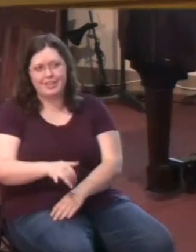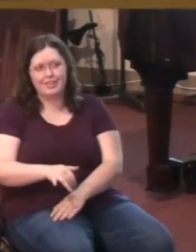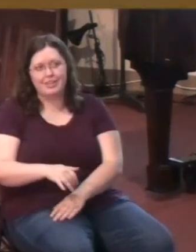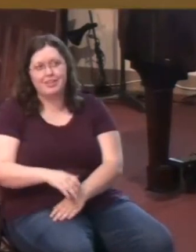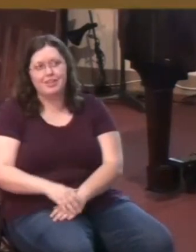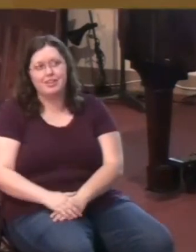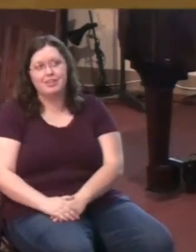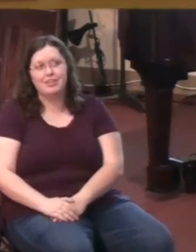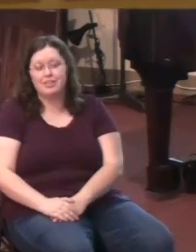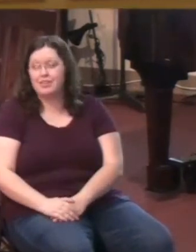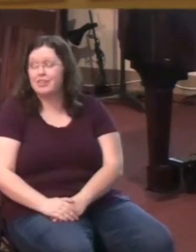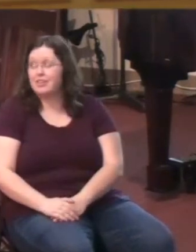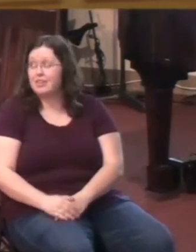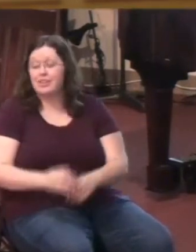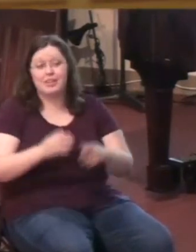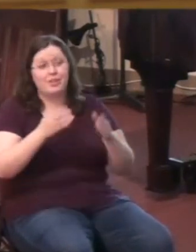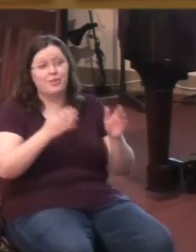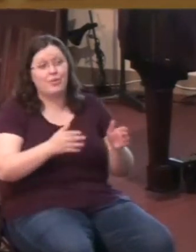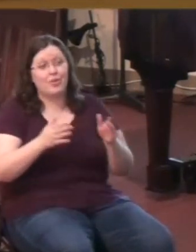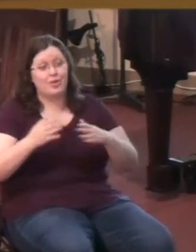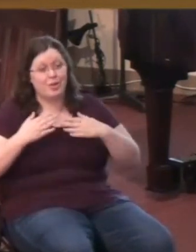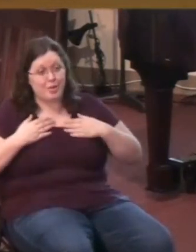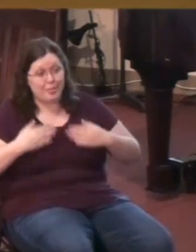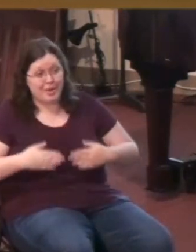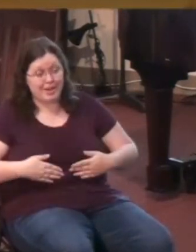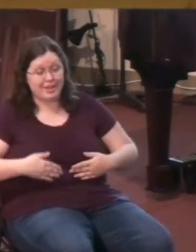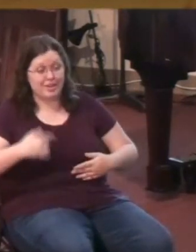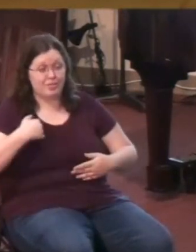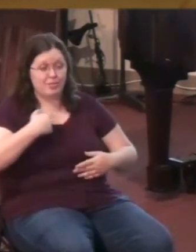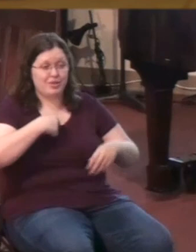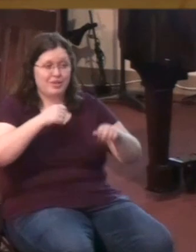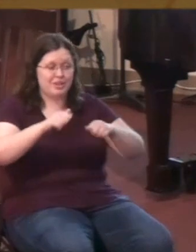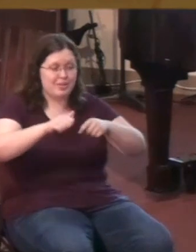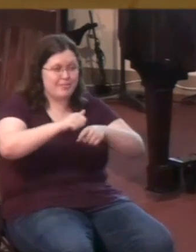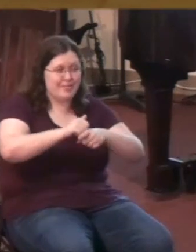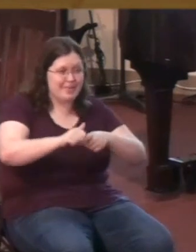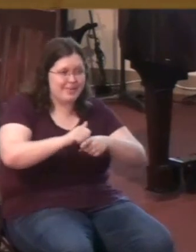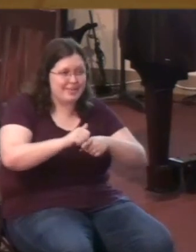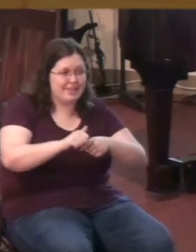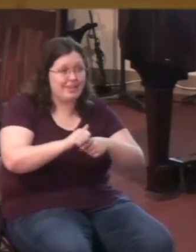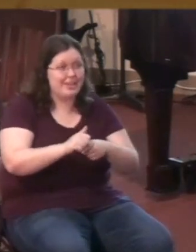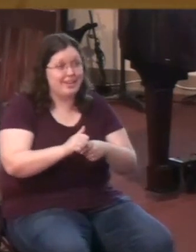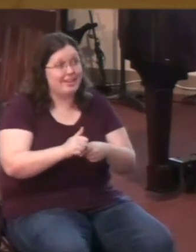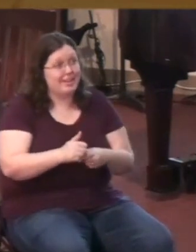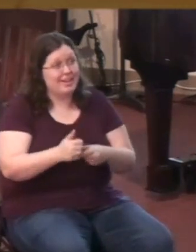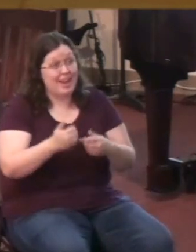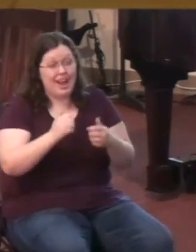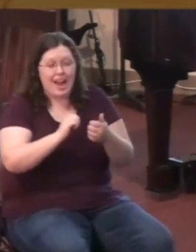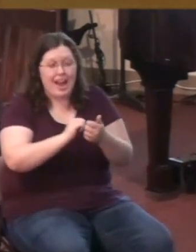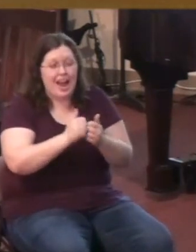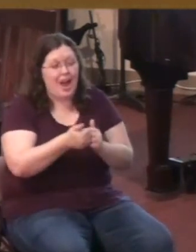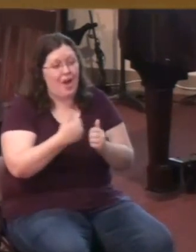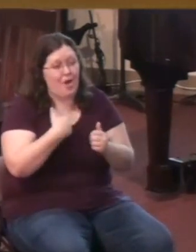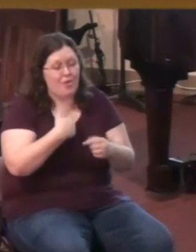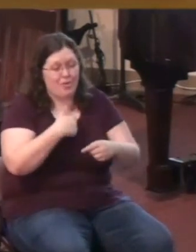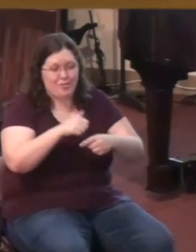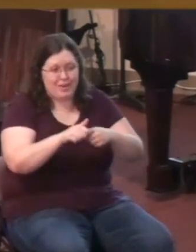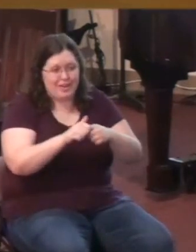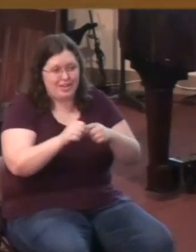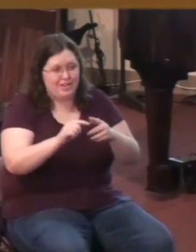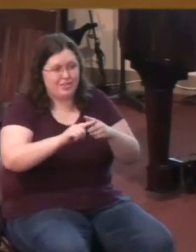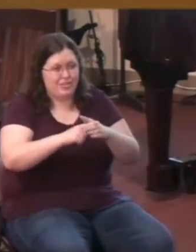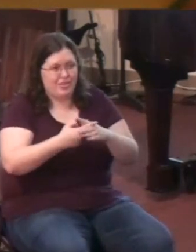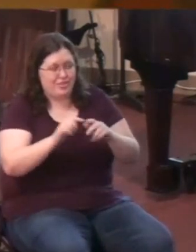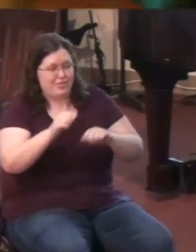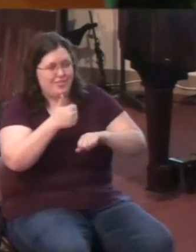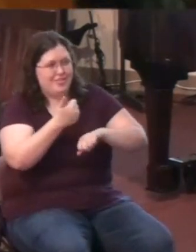point. There's an order of being, and we can practice it. And now, how do we practice it? How do we begin to establish a higher